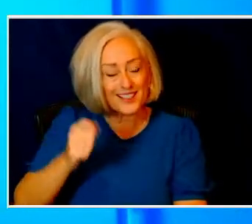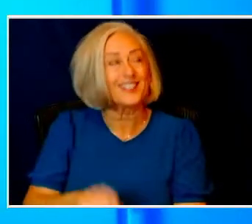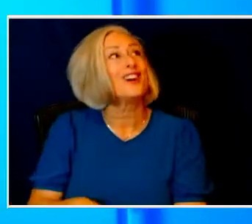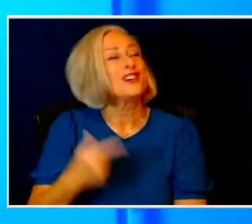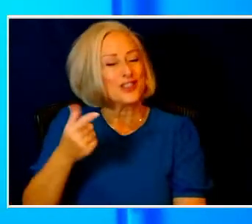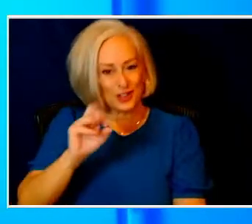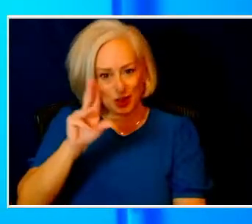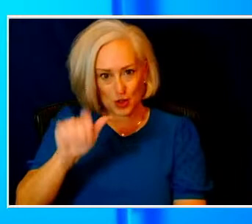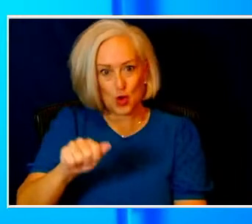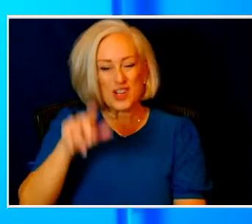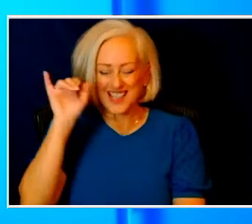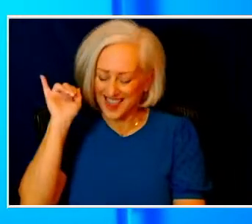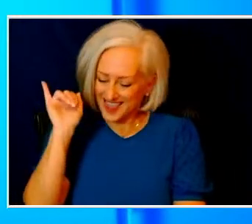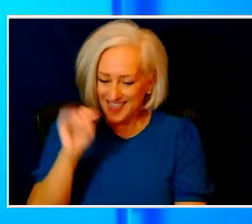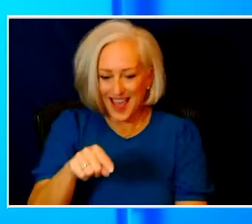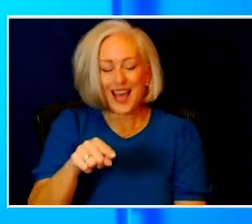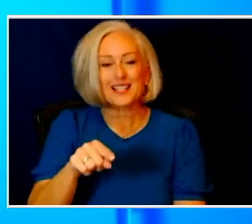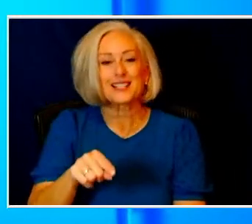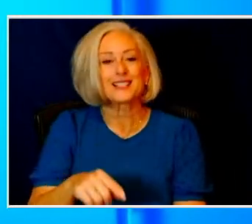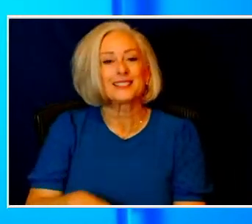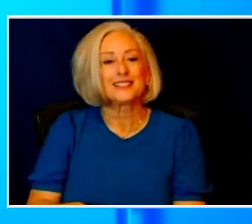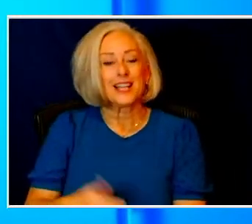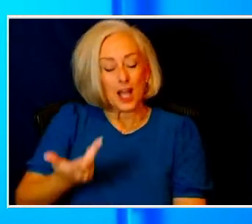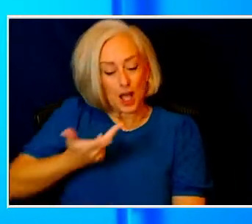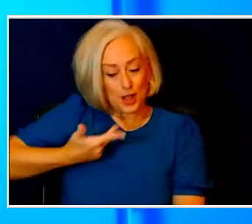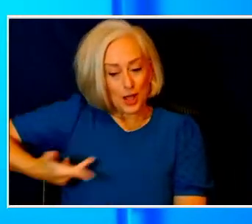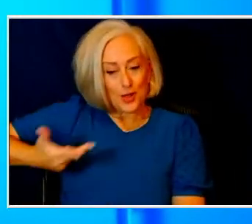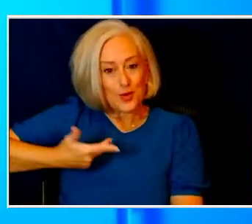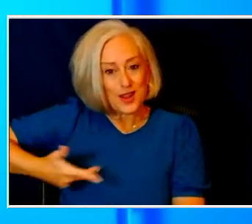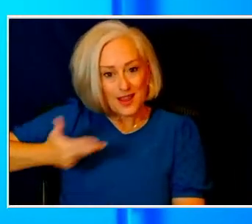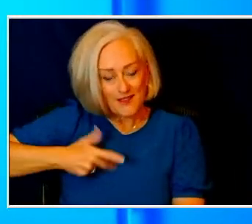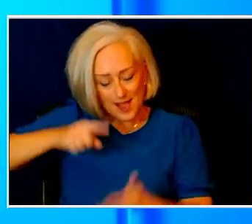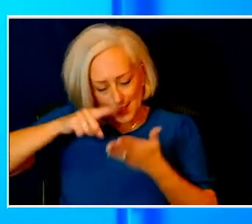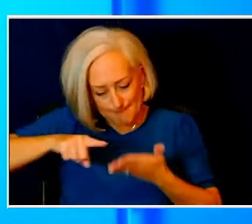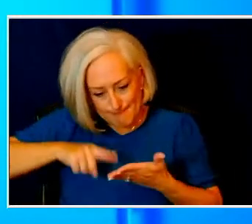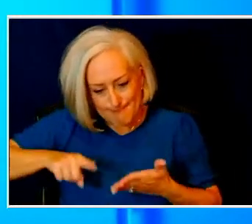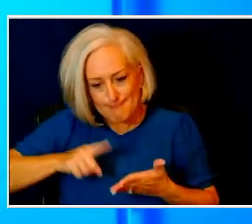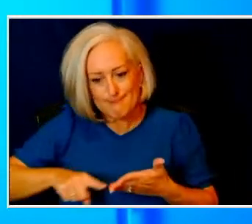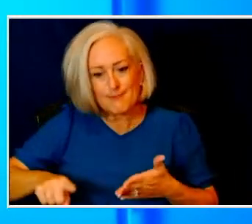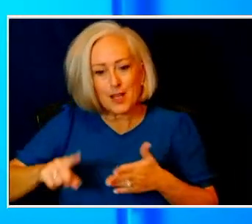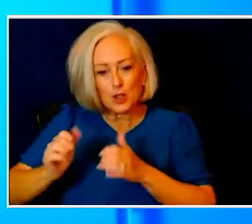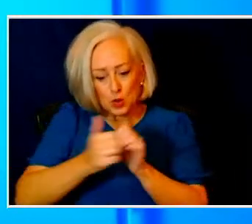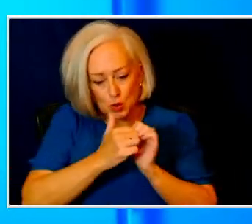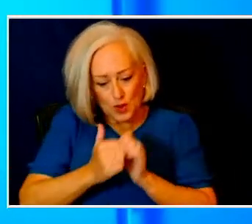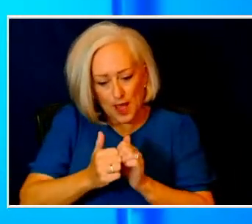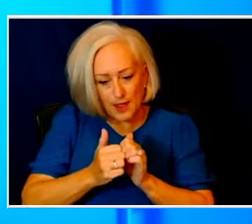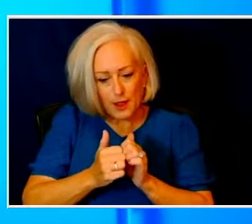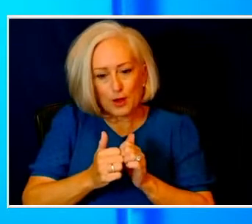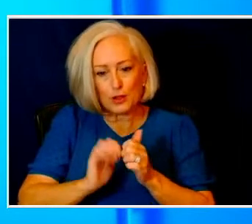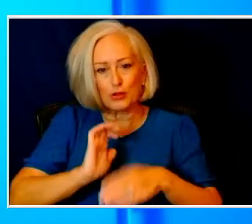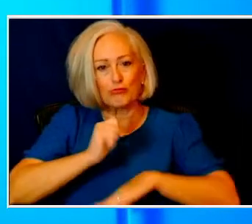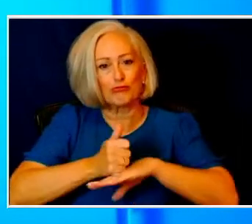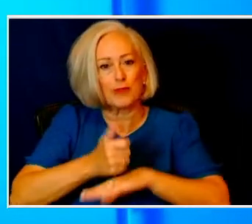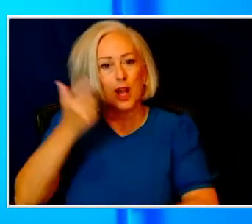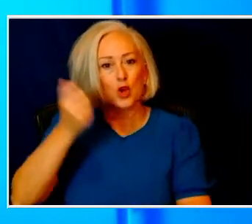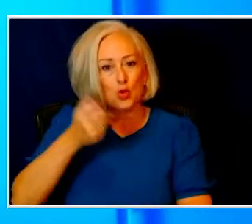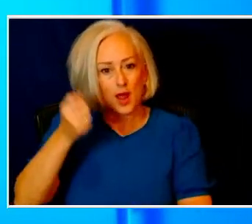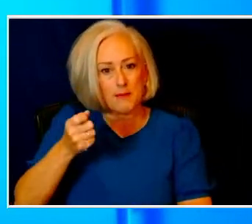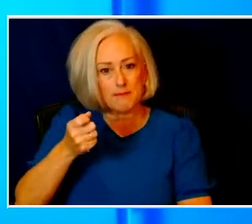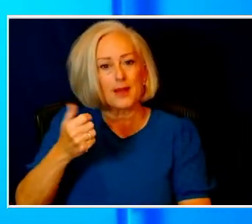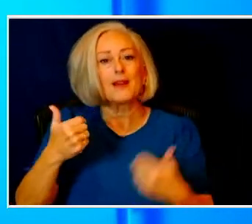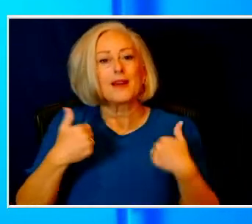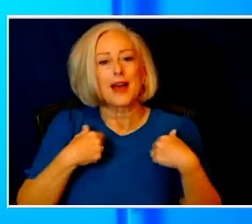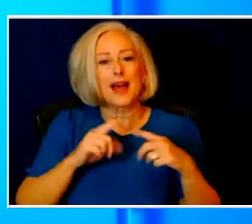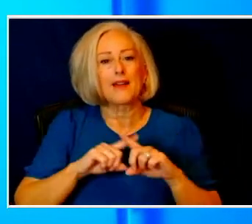you, the three of us, the three investigators that came together to put together this grant have sort of different perspectives. So